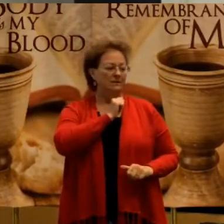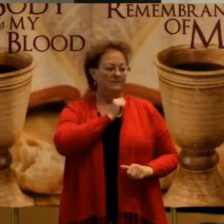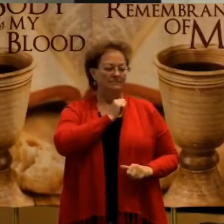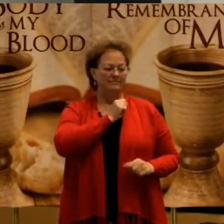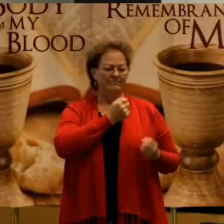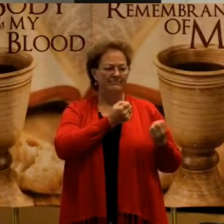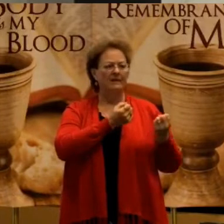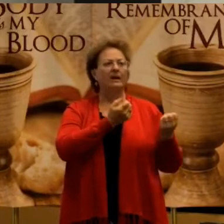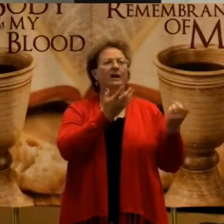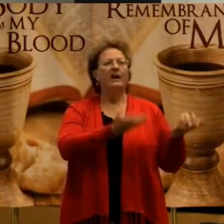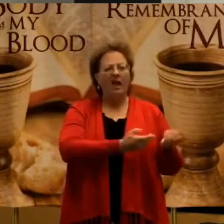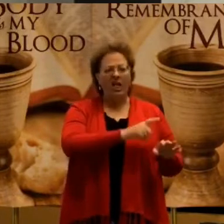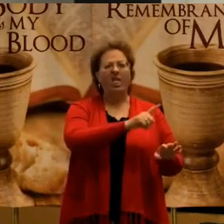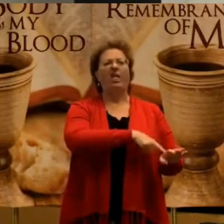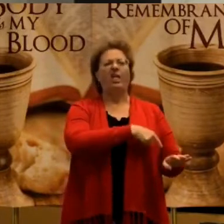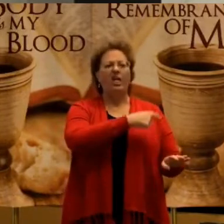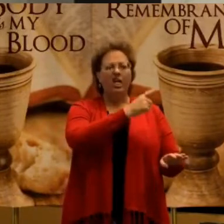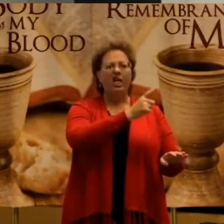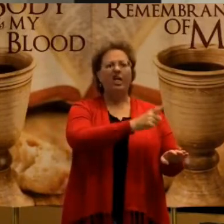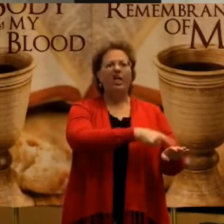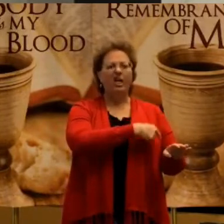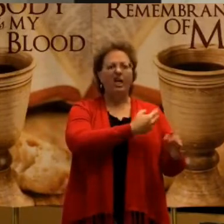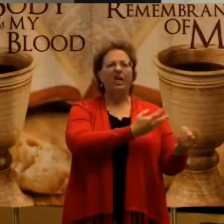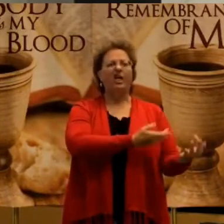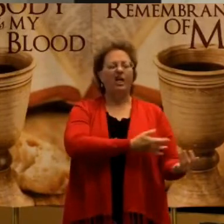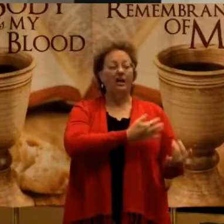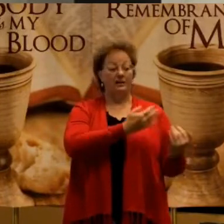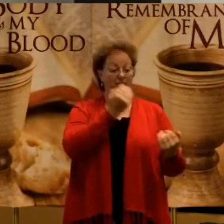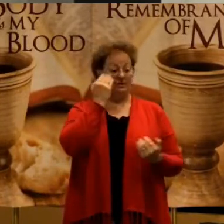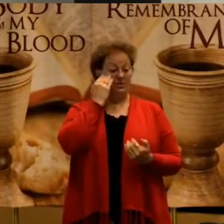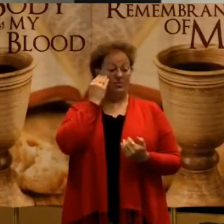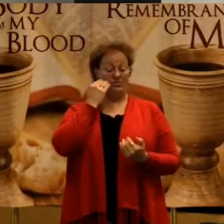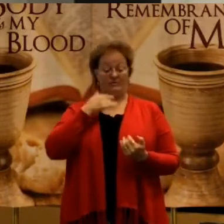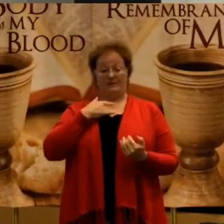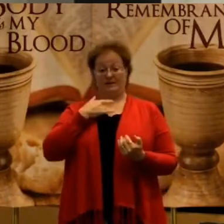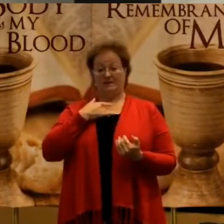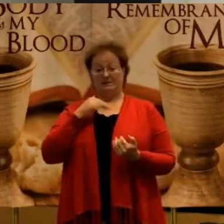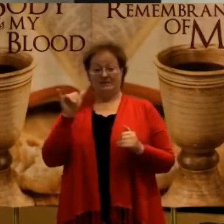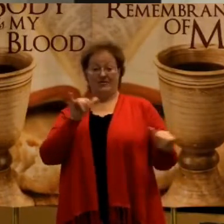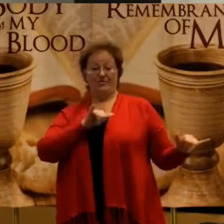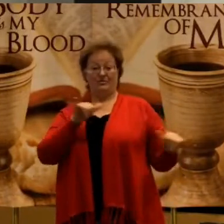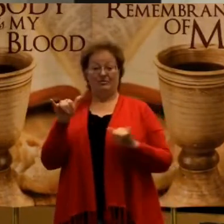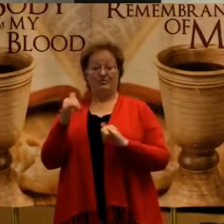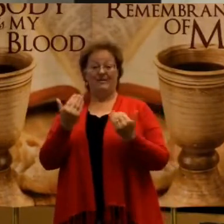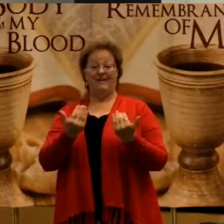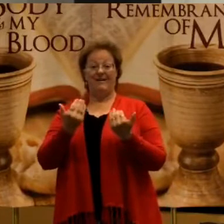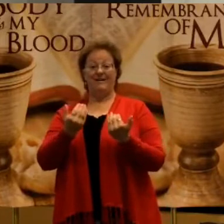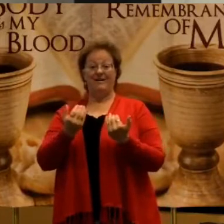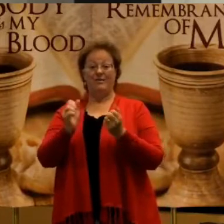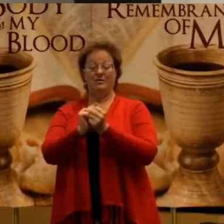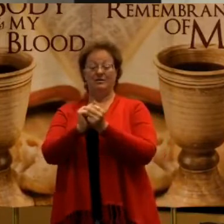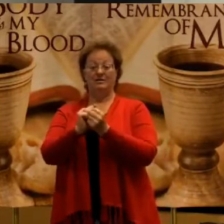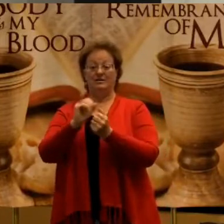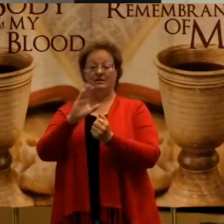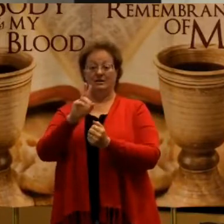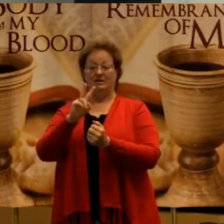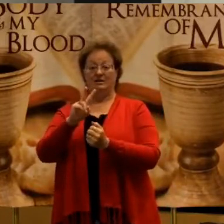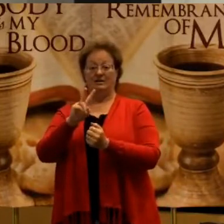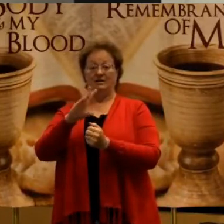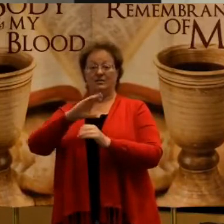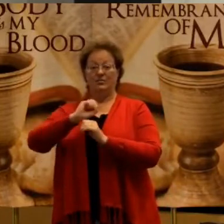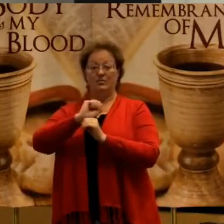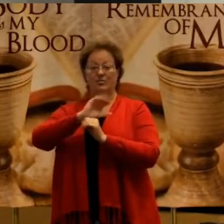we have to wait? You and I know that feeling, especially now. How long will I